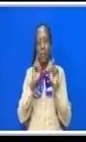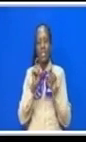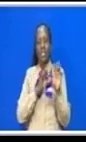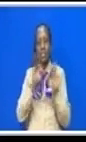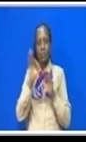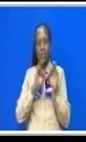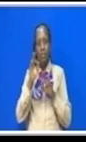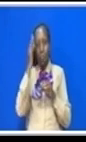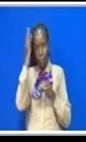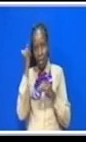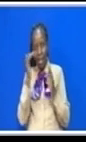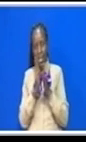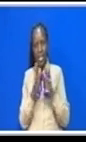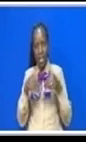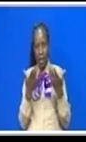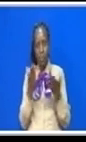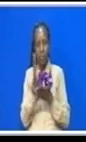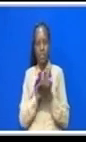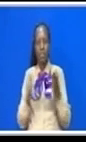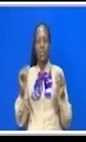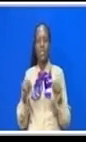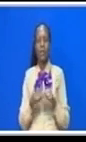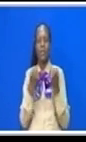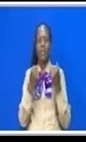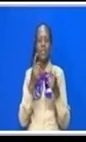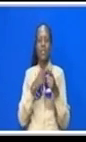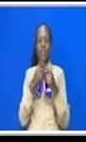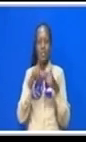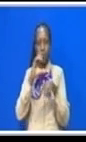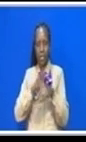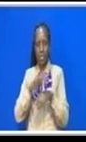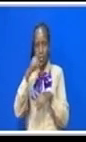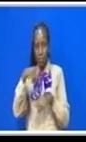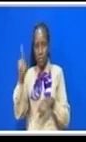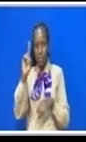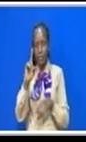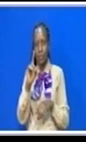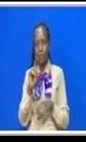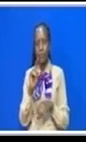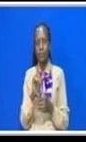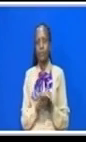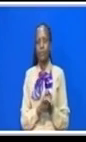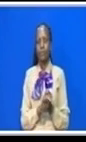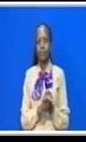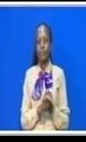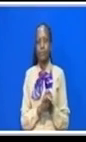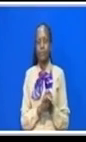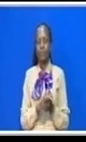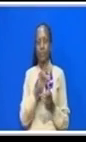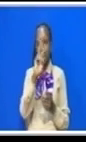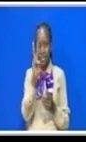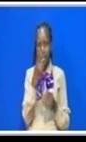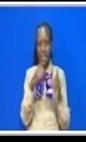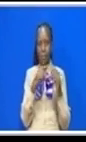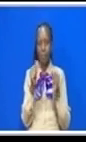why and how something happens. Is when you score on a question of explain. The second term that we